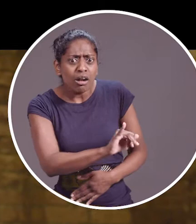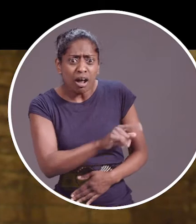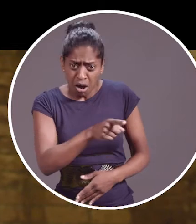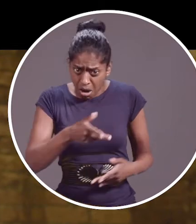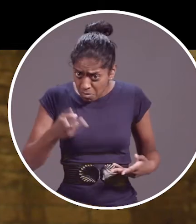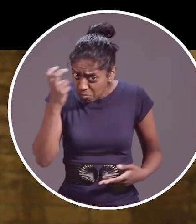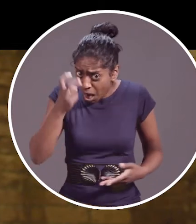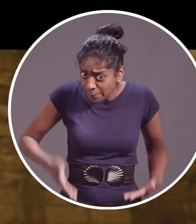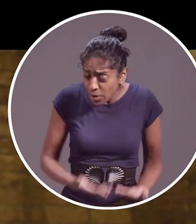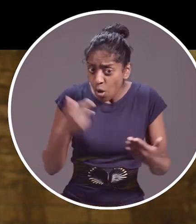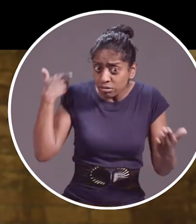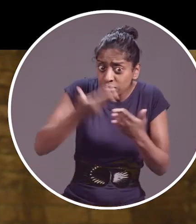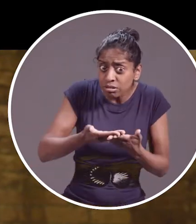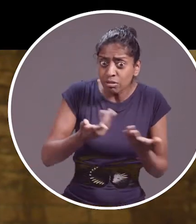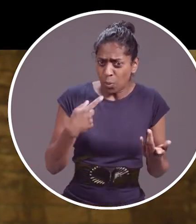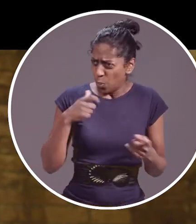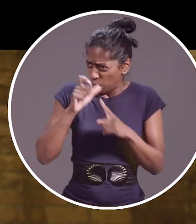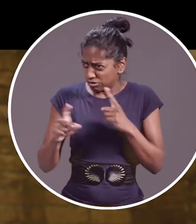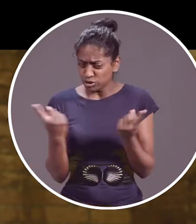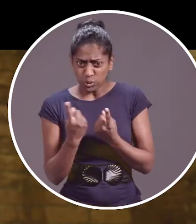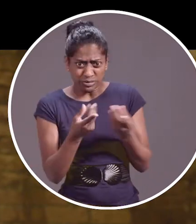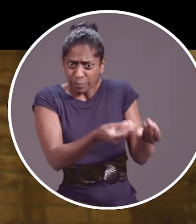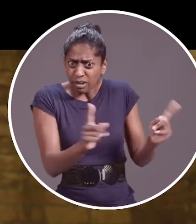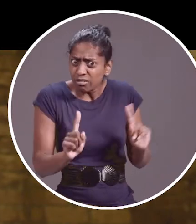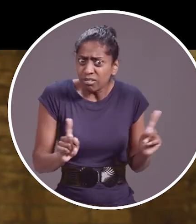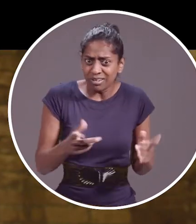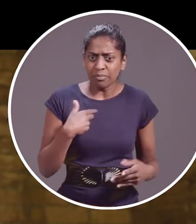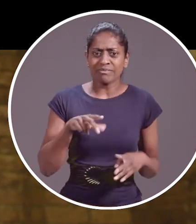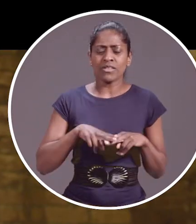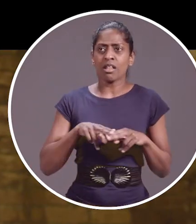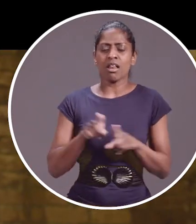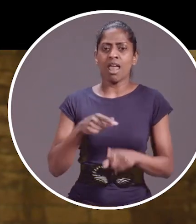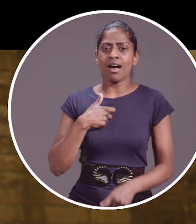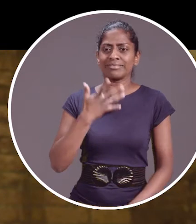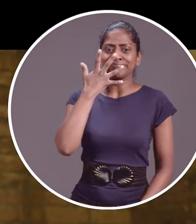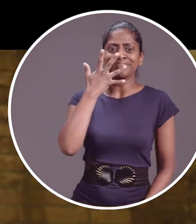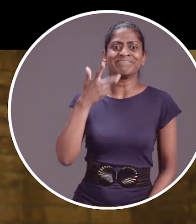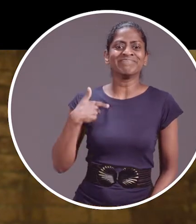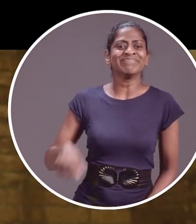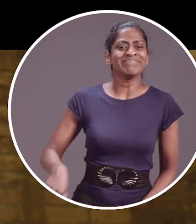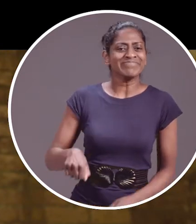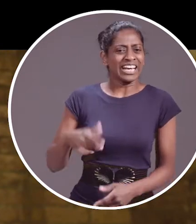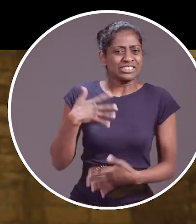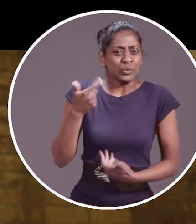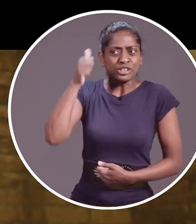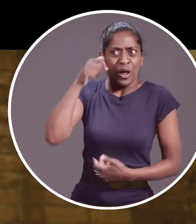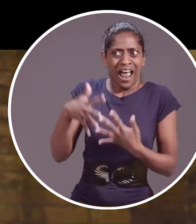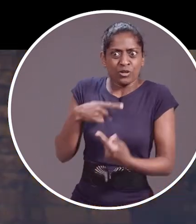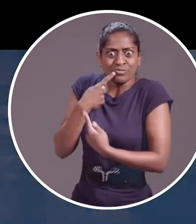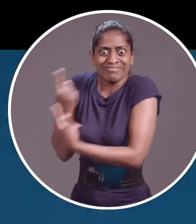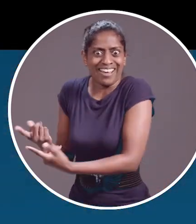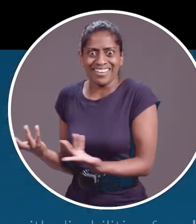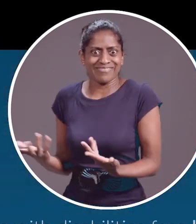he blind since birth? Can we do something for him?" And my dad would be like embarrassed, and he wouldn't know what exactly to